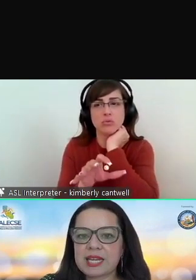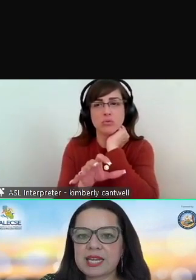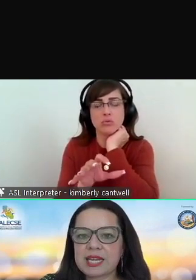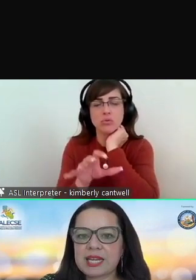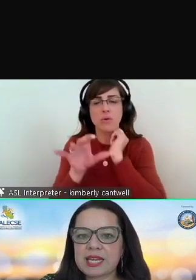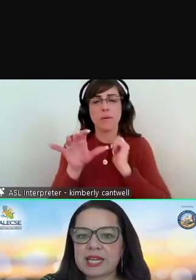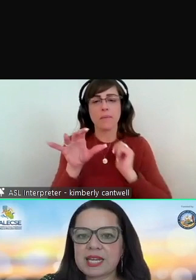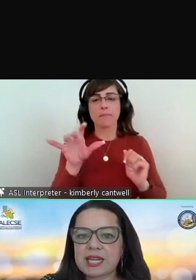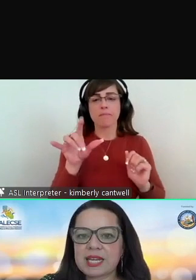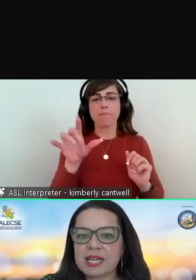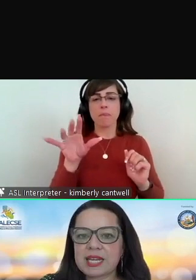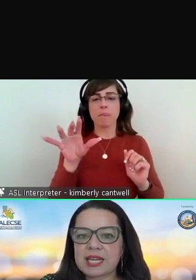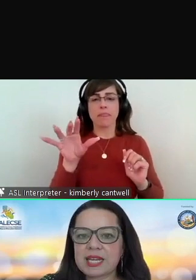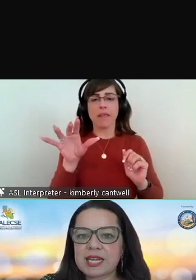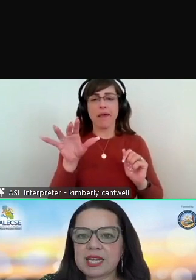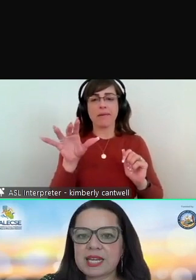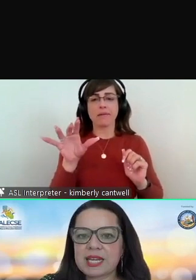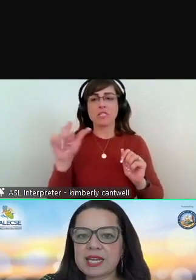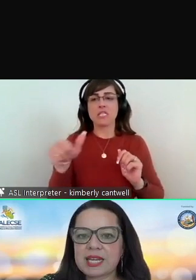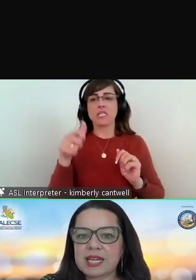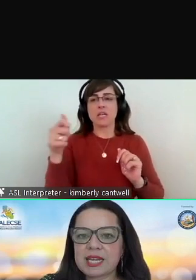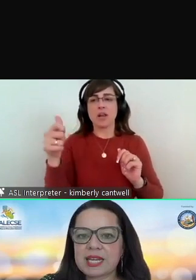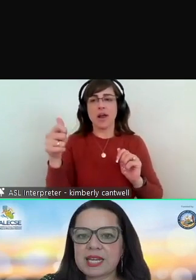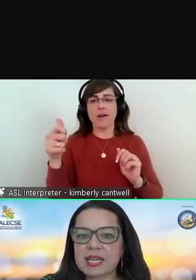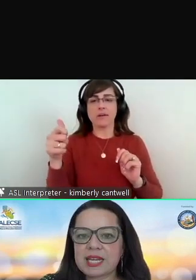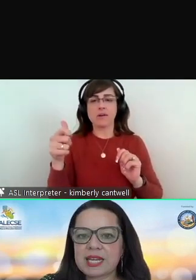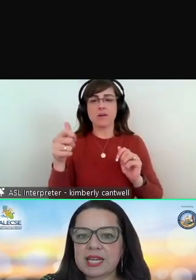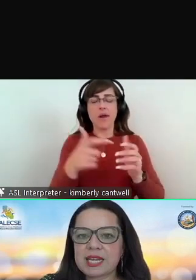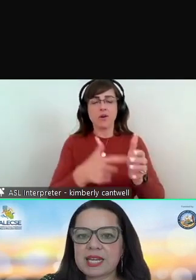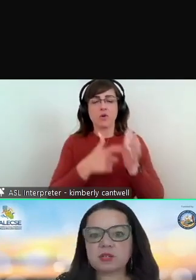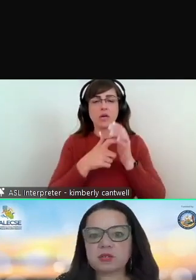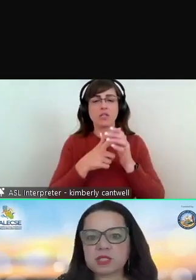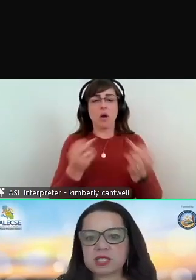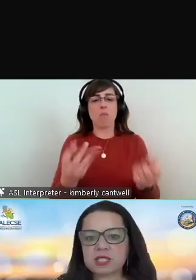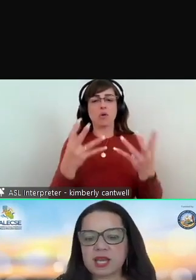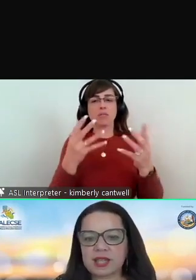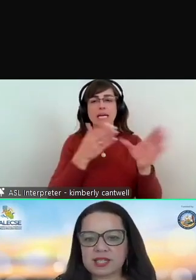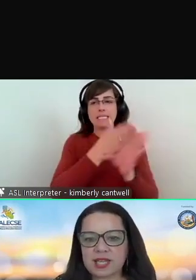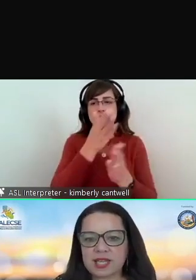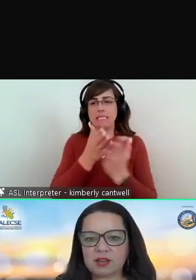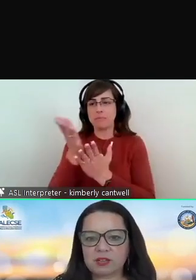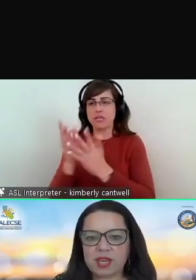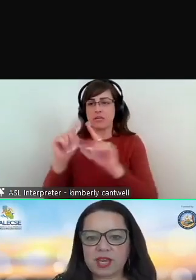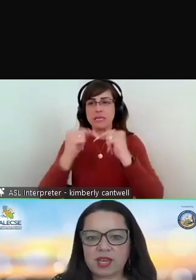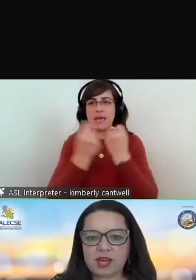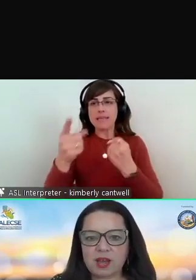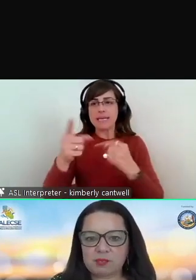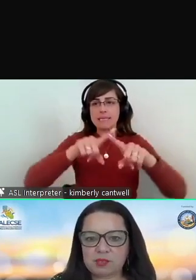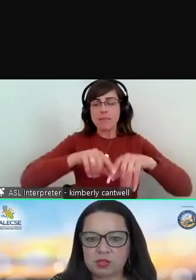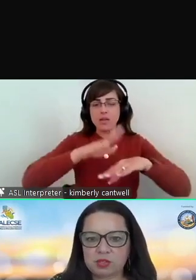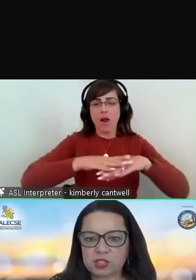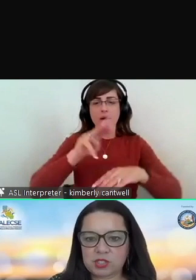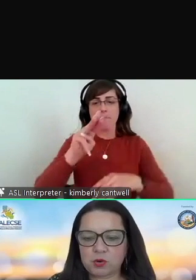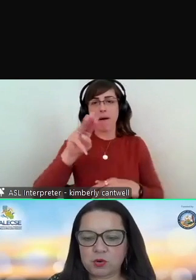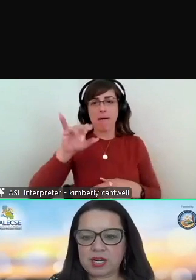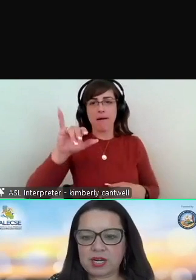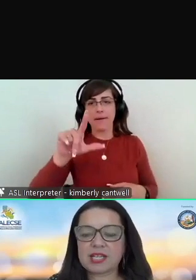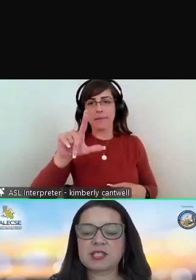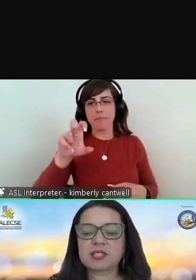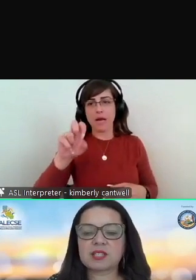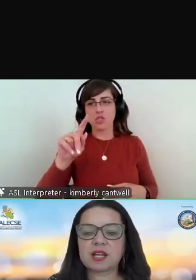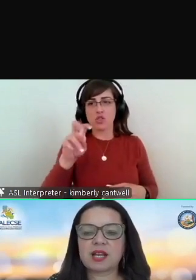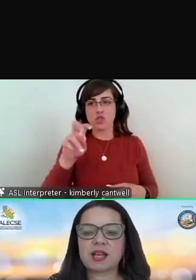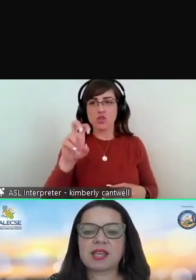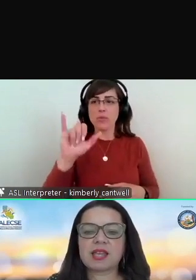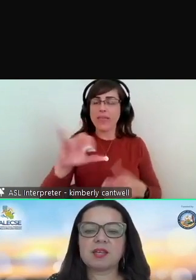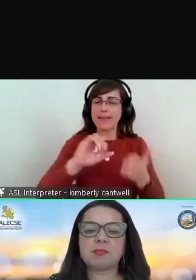Which is another measure that can work for speech and language, which is requires a multidisciplinary team. This is based off of milestones. That's how